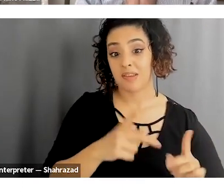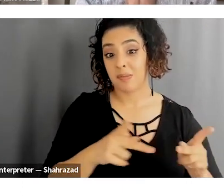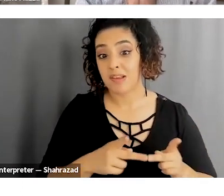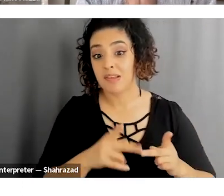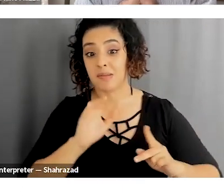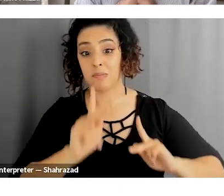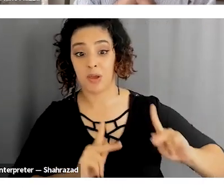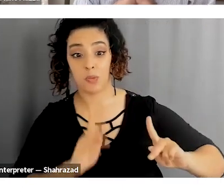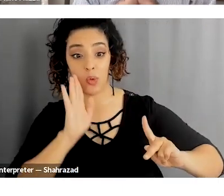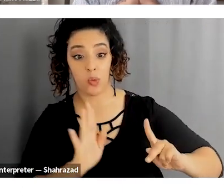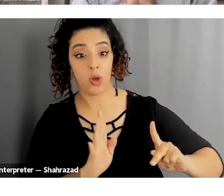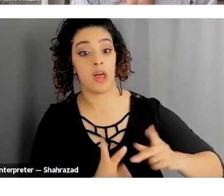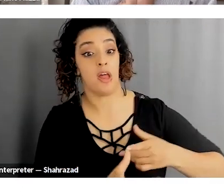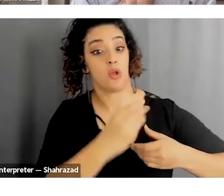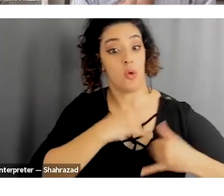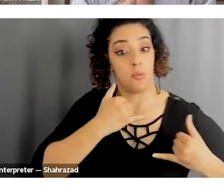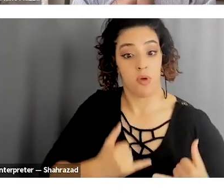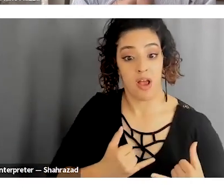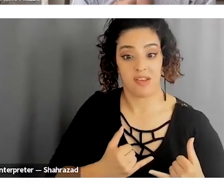like, most holistic